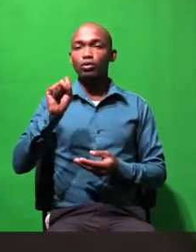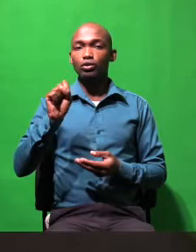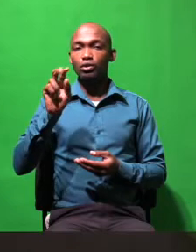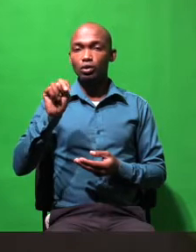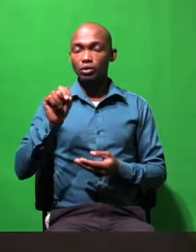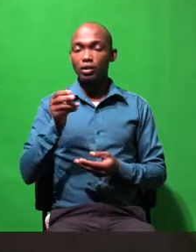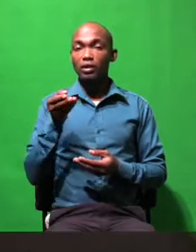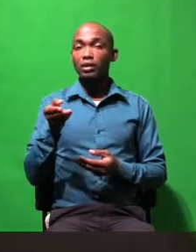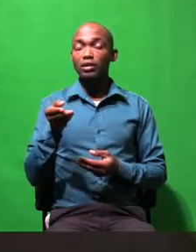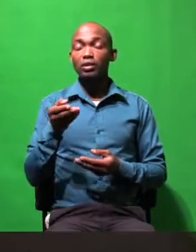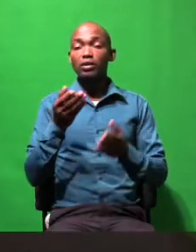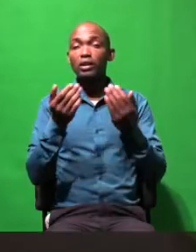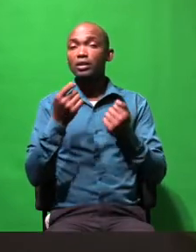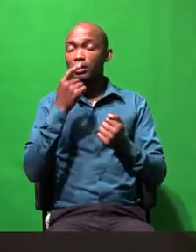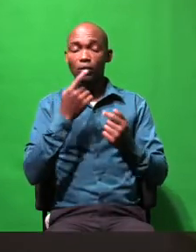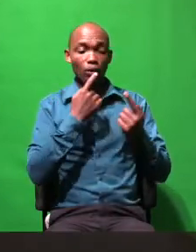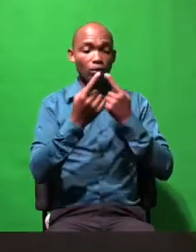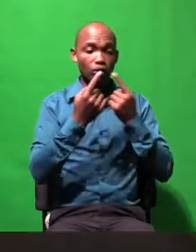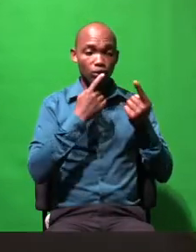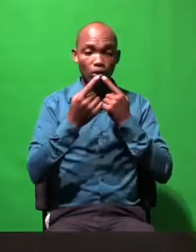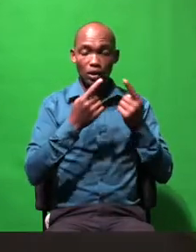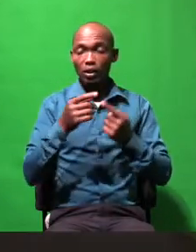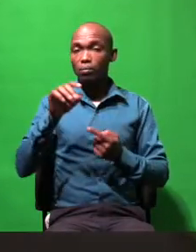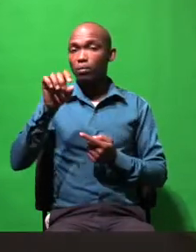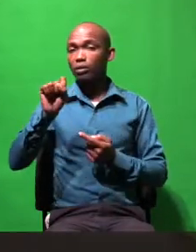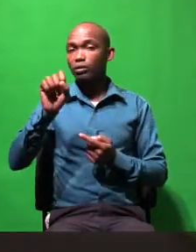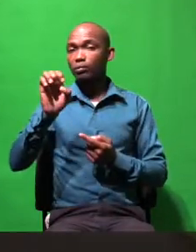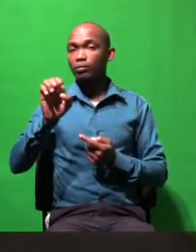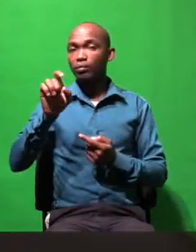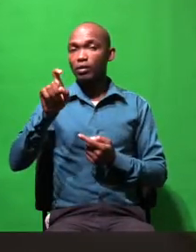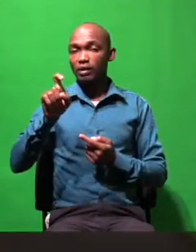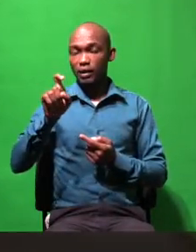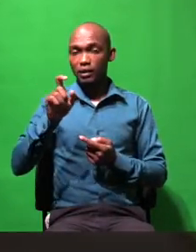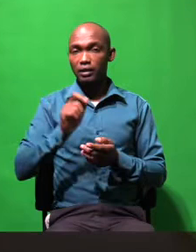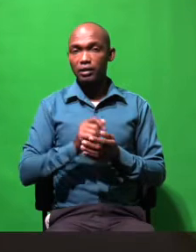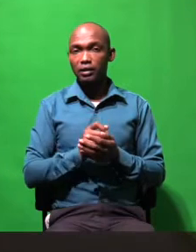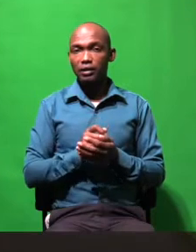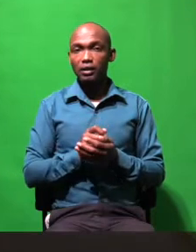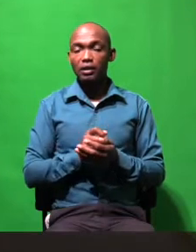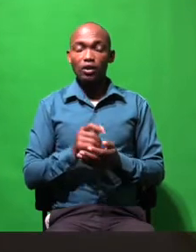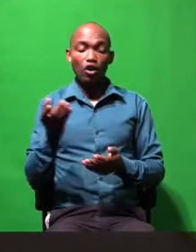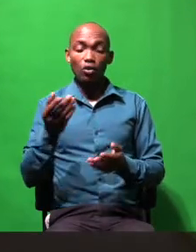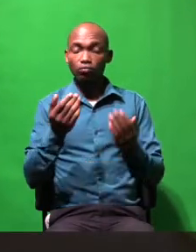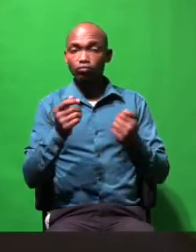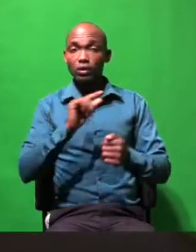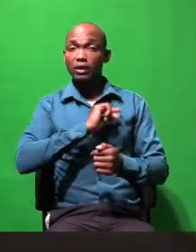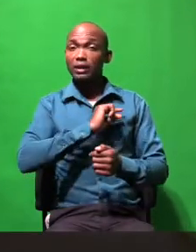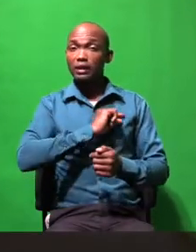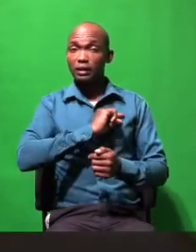know that when we are talking about a sex-linked genes, are those